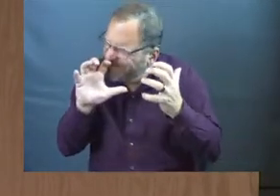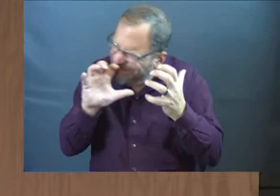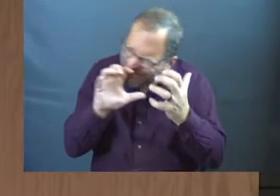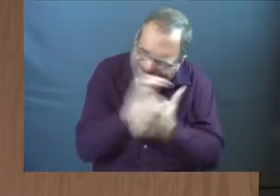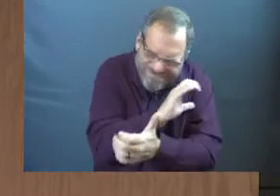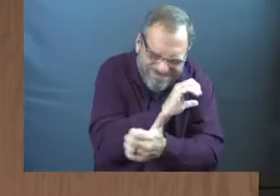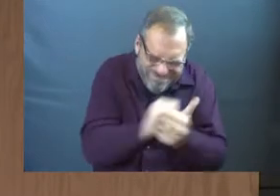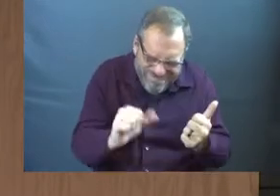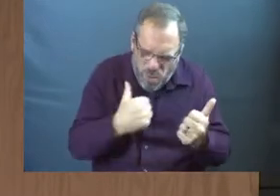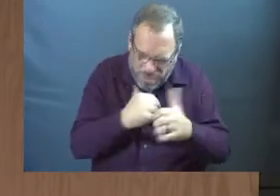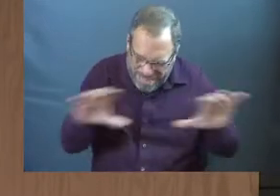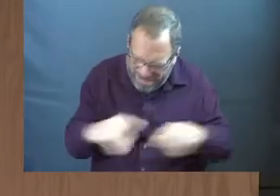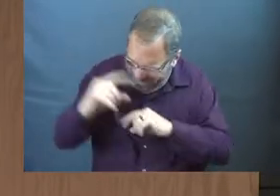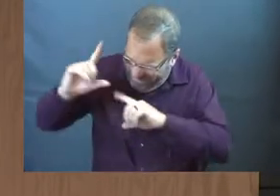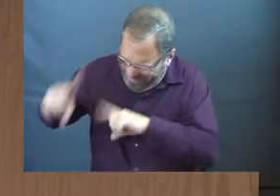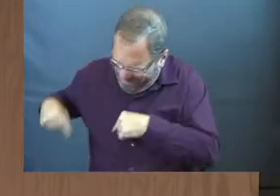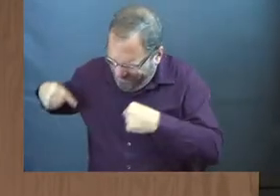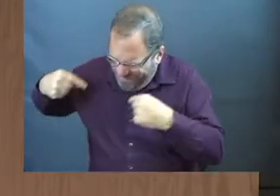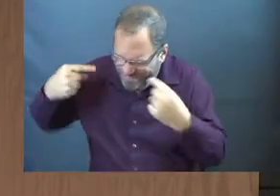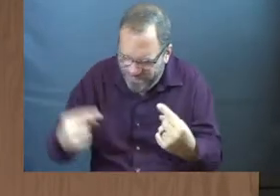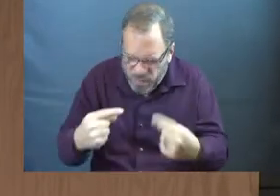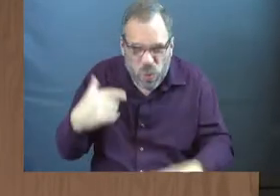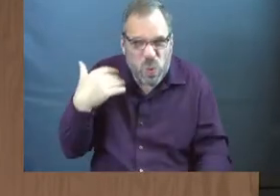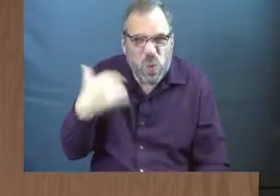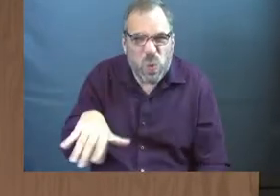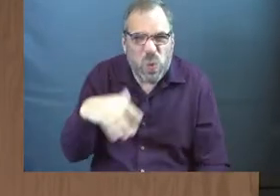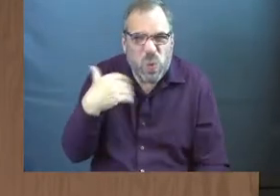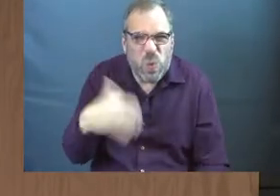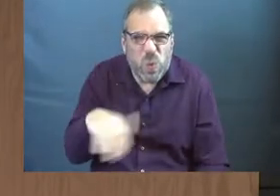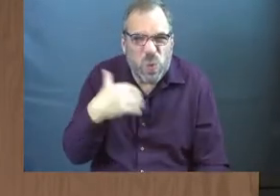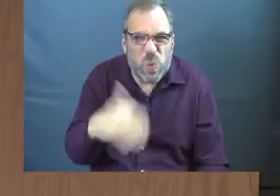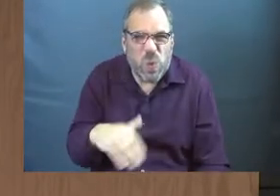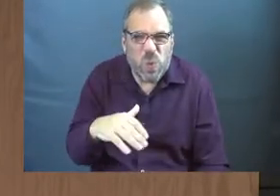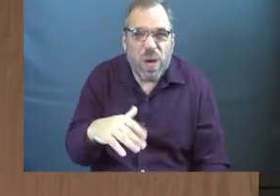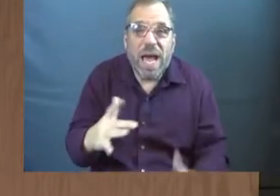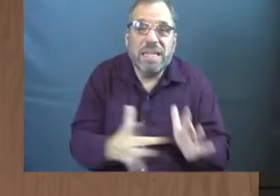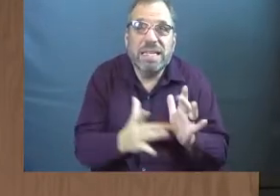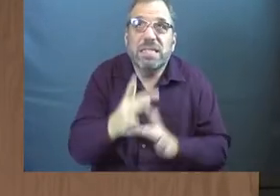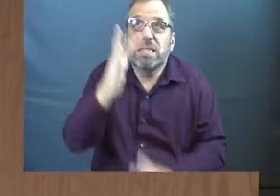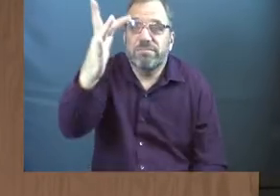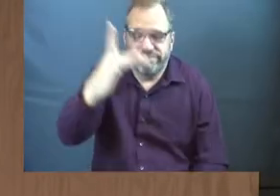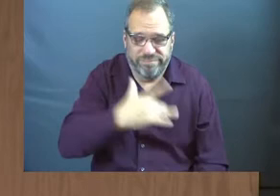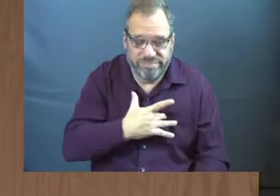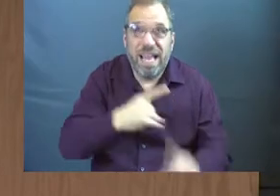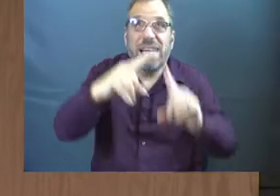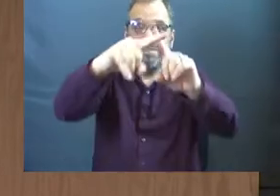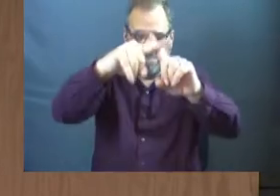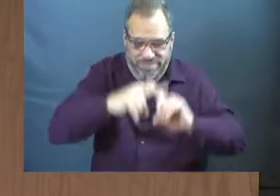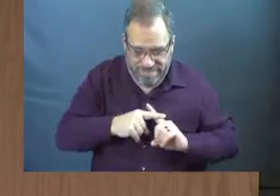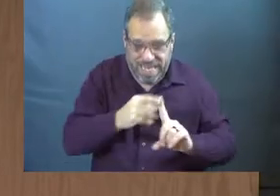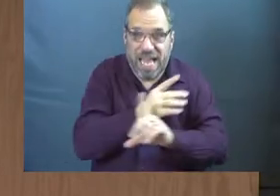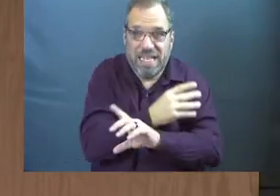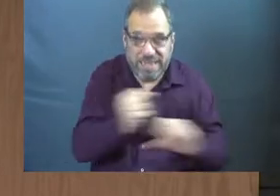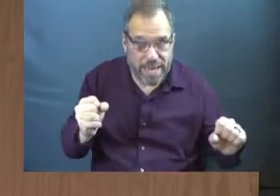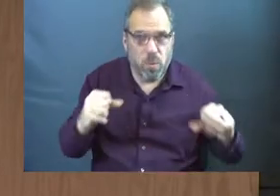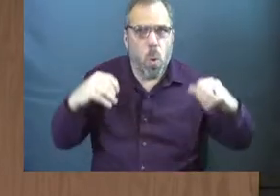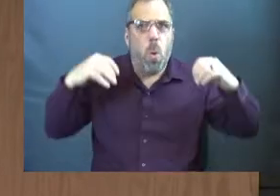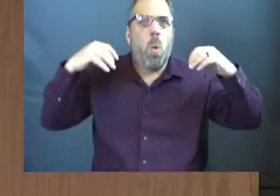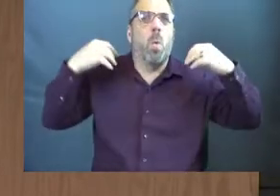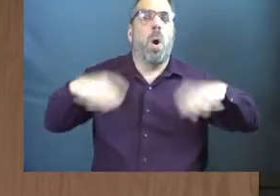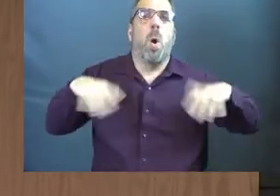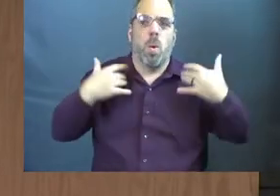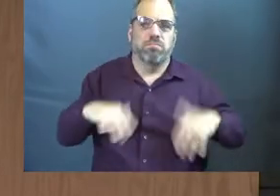by the idea of what I had done. And then Jesus came and saved me, and I was radically